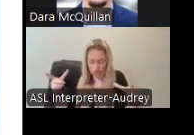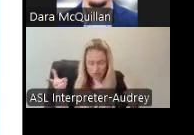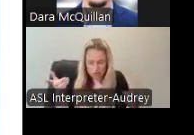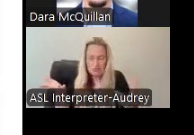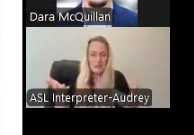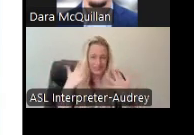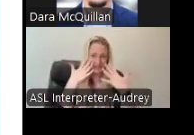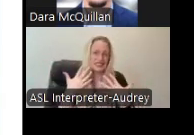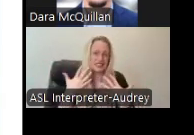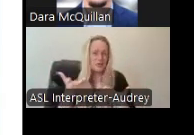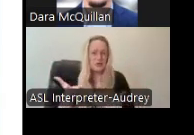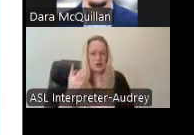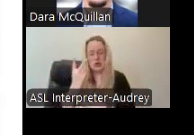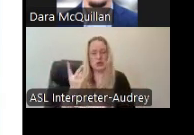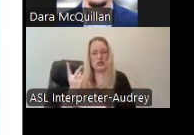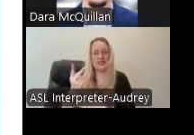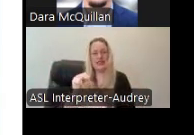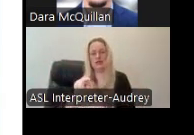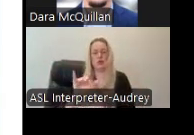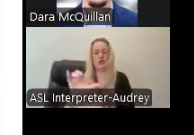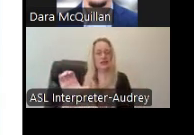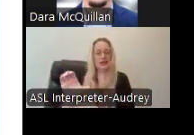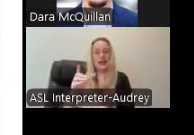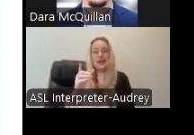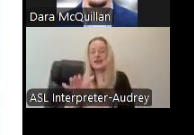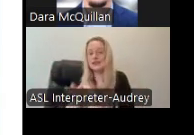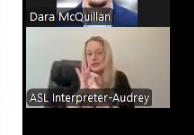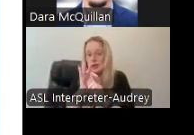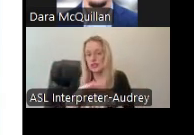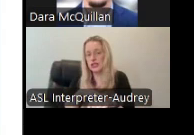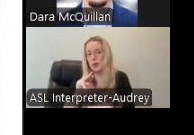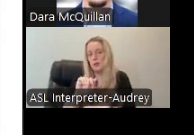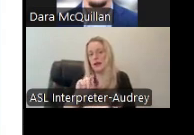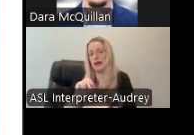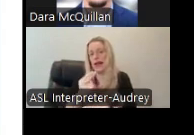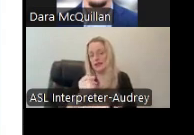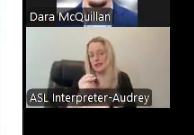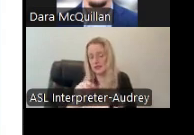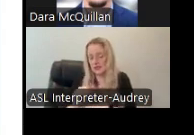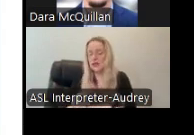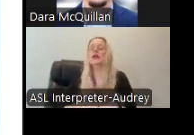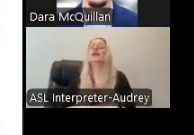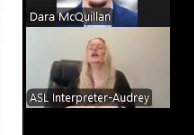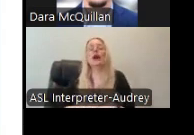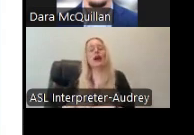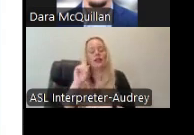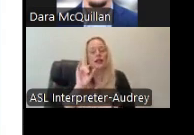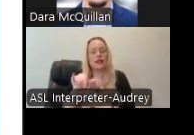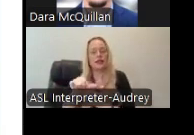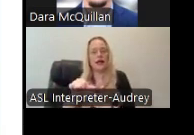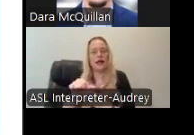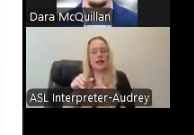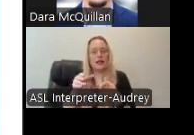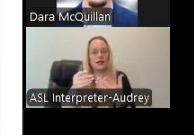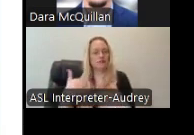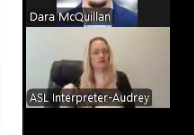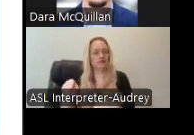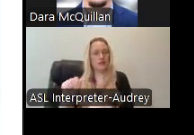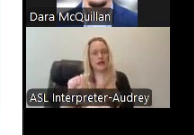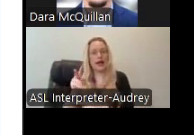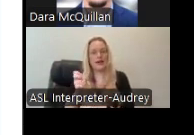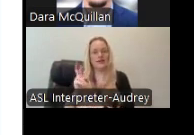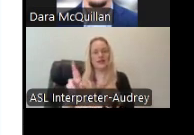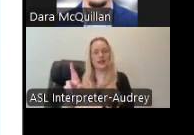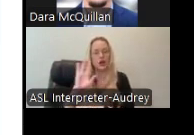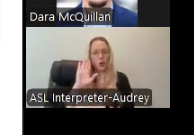a shame to see in New York City, especially on the island of Manhattan. And I think that the Avenir is going to bring a lot of